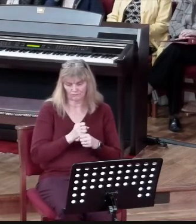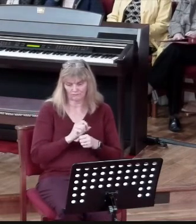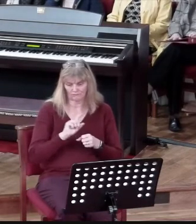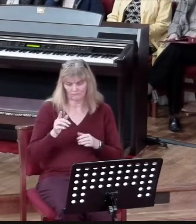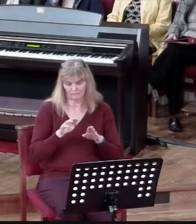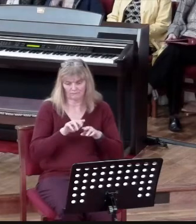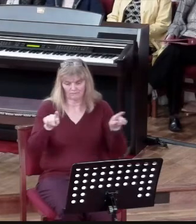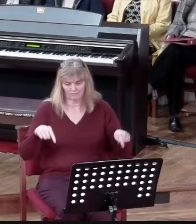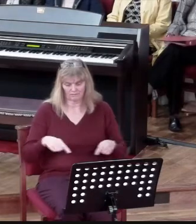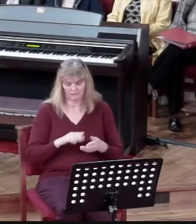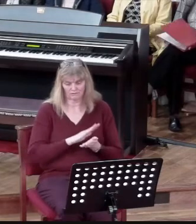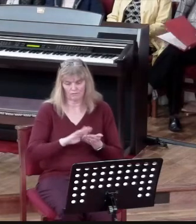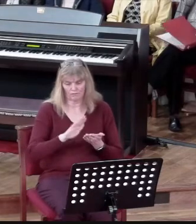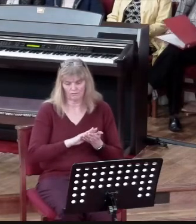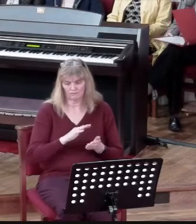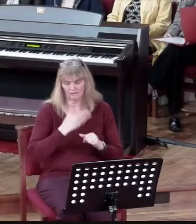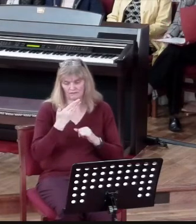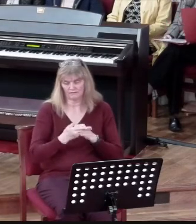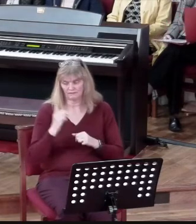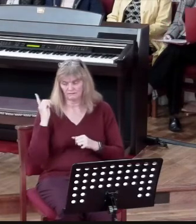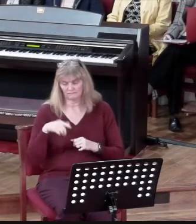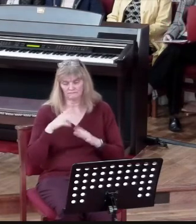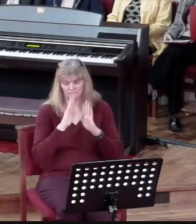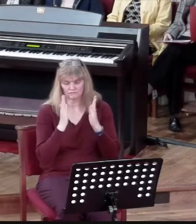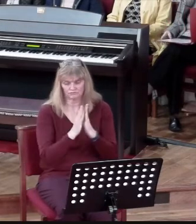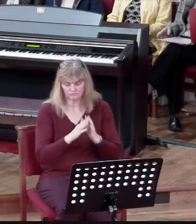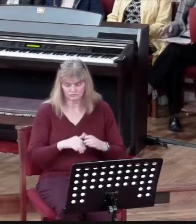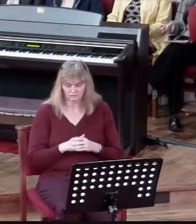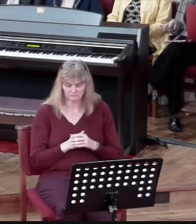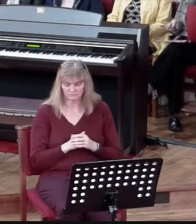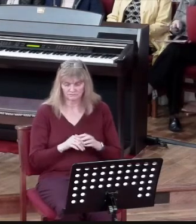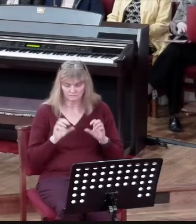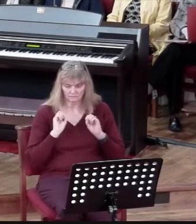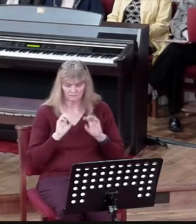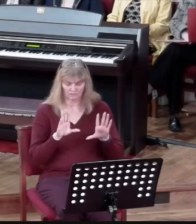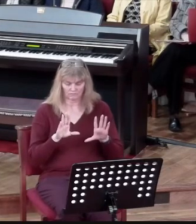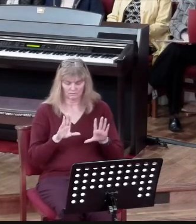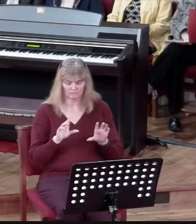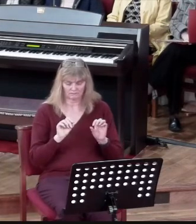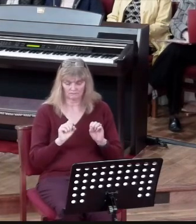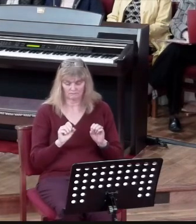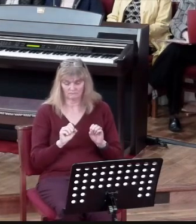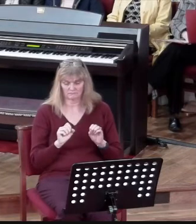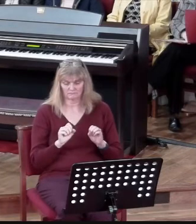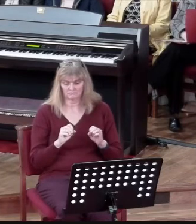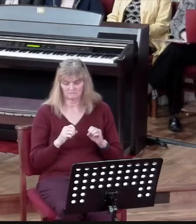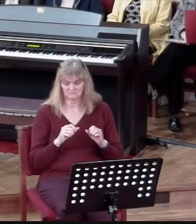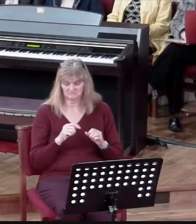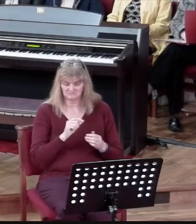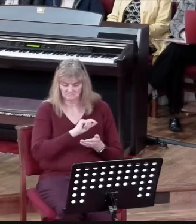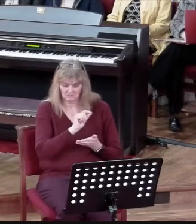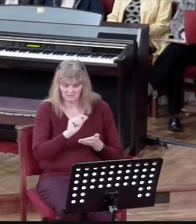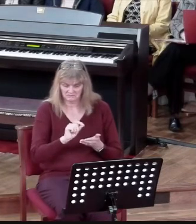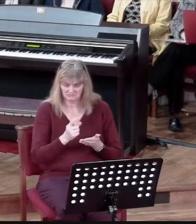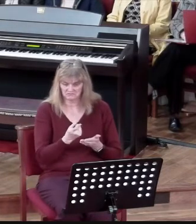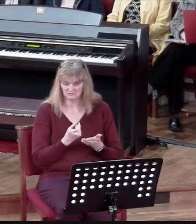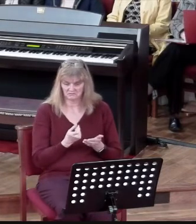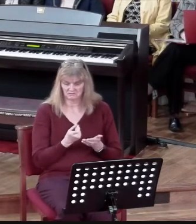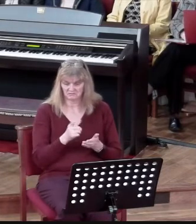this morning. We also received a wonderful message of appreciation. You'll see it on the sheet there, but I'll just read it